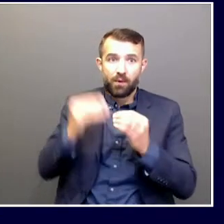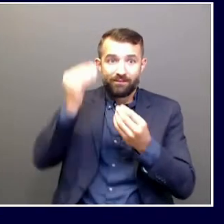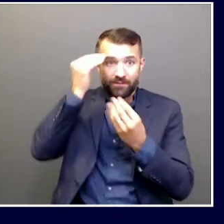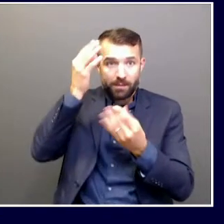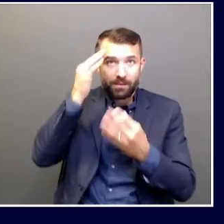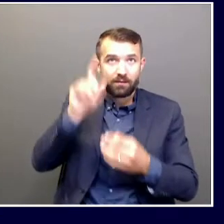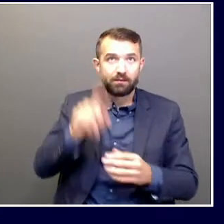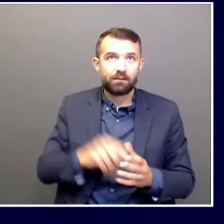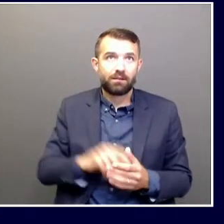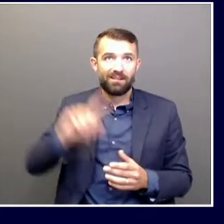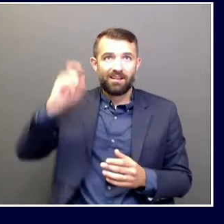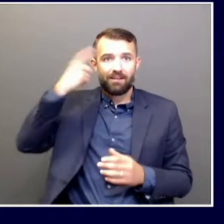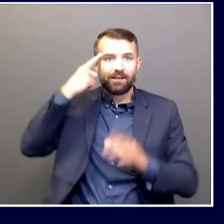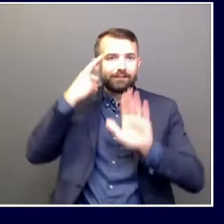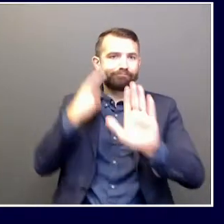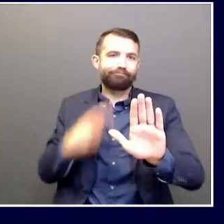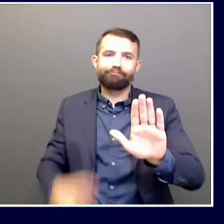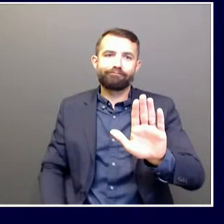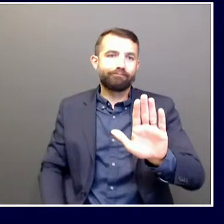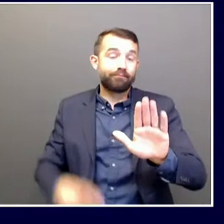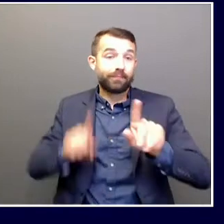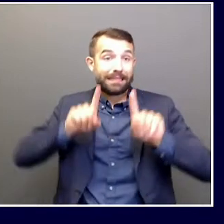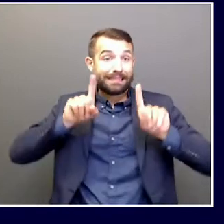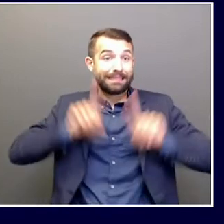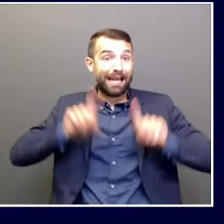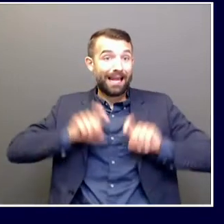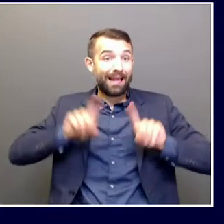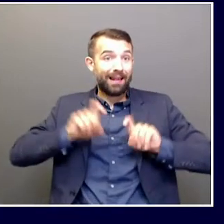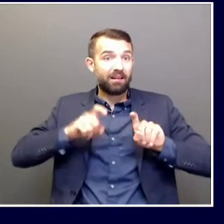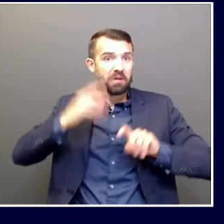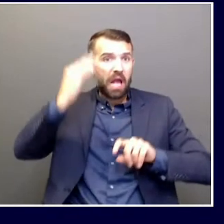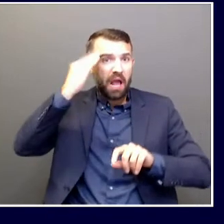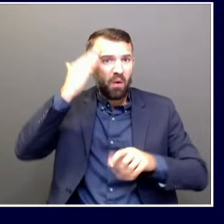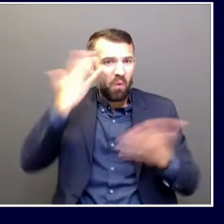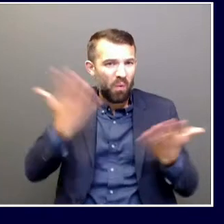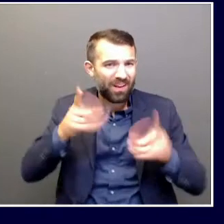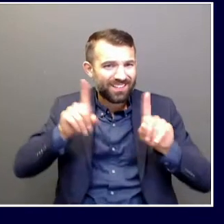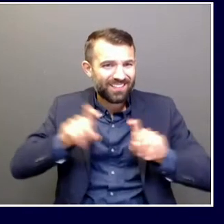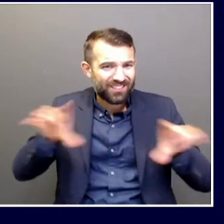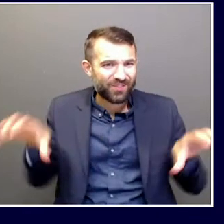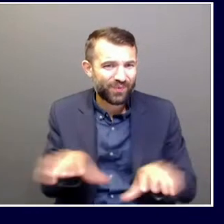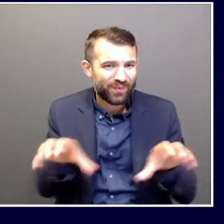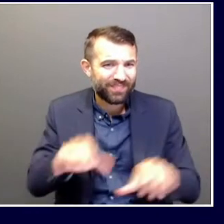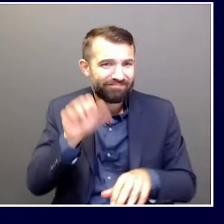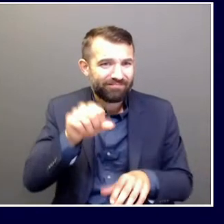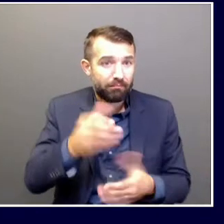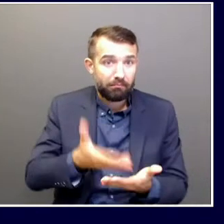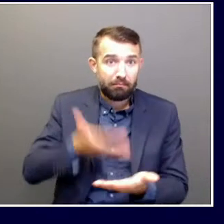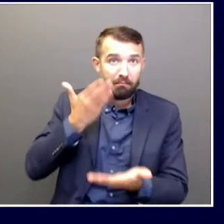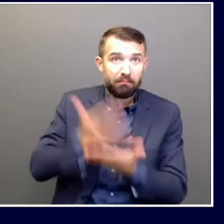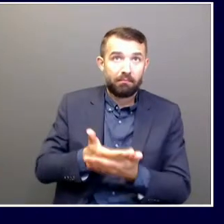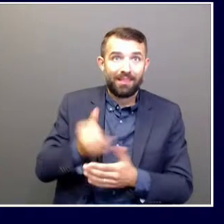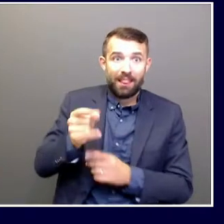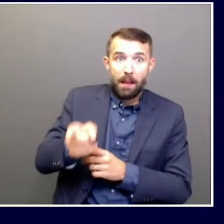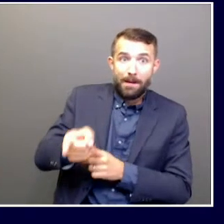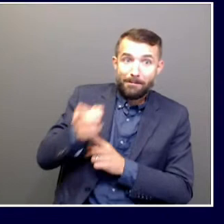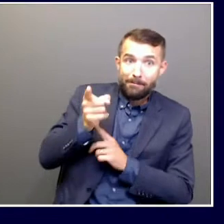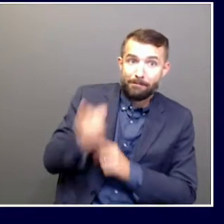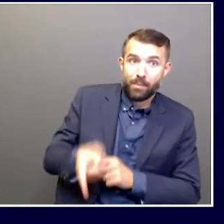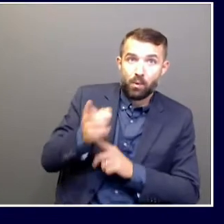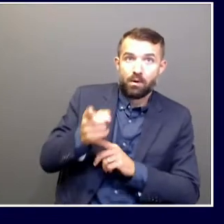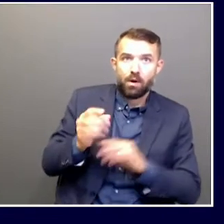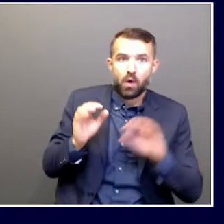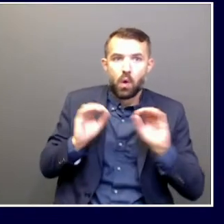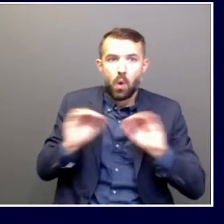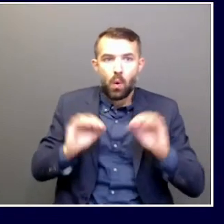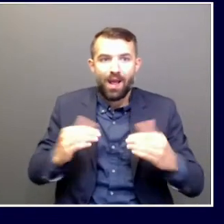testing does. We've discussed that in the news briefings quite often. But the fact is, you could have